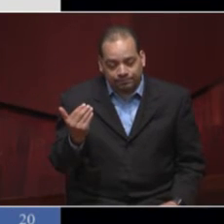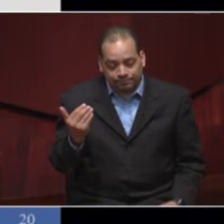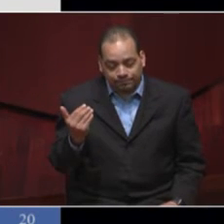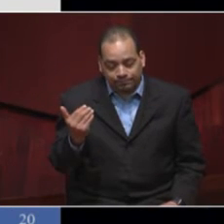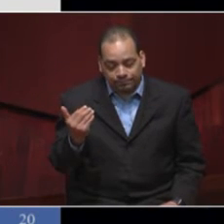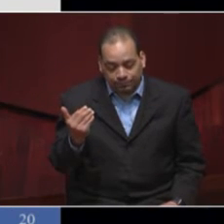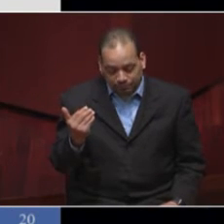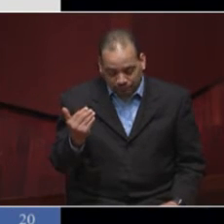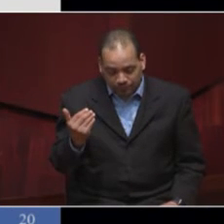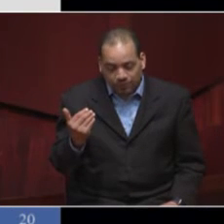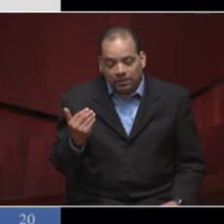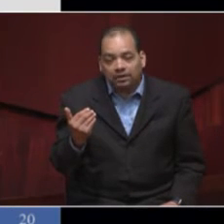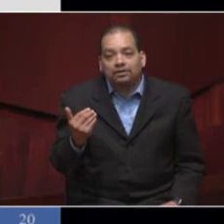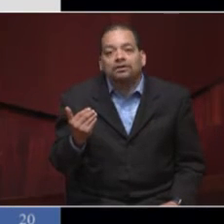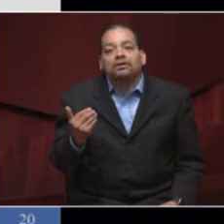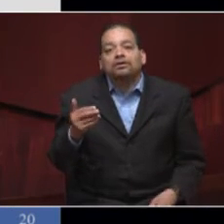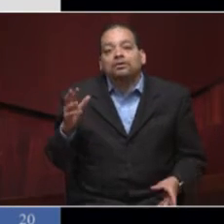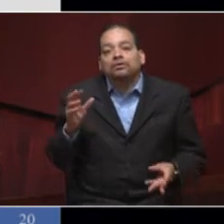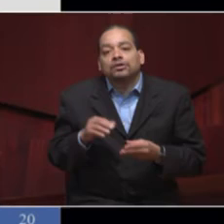Of those,